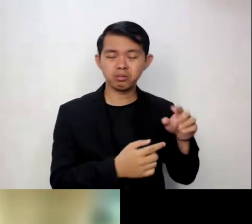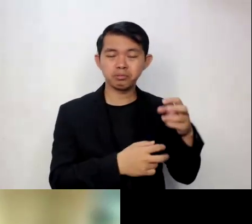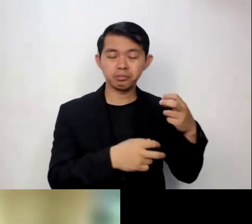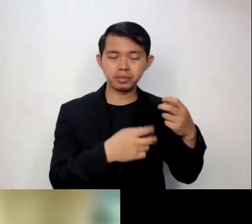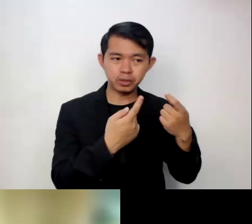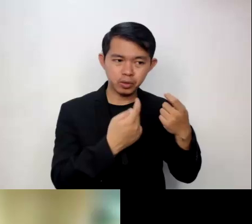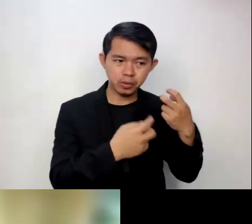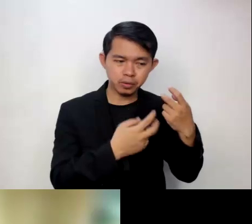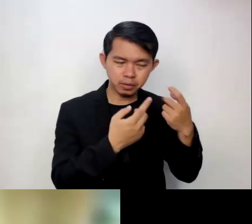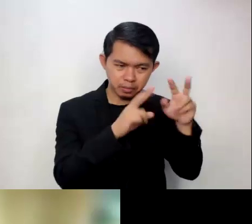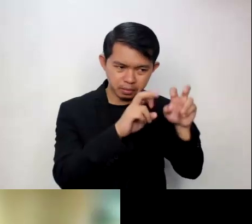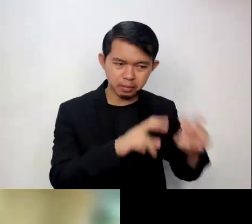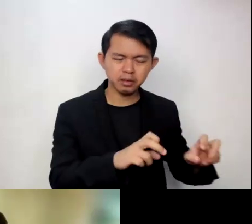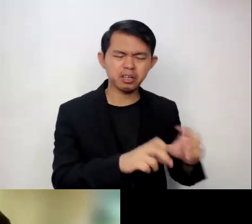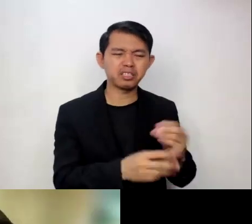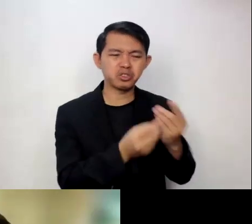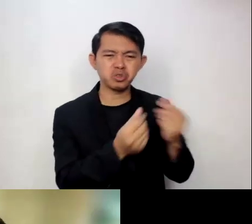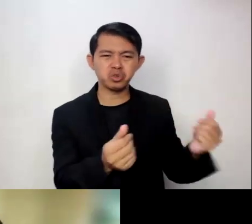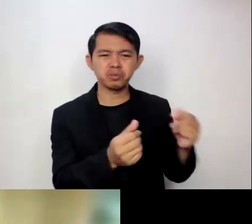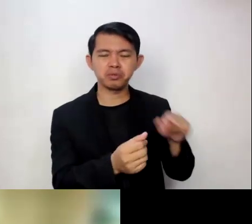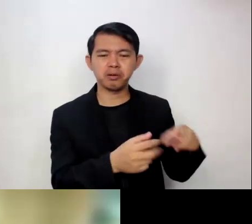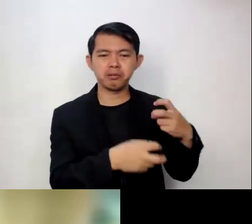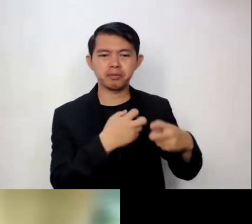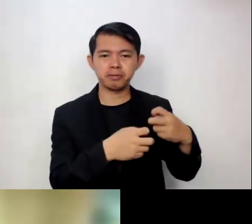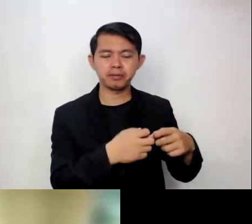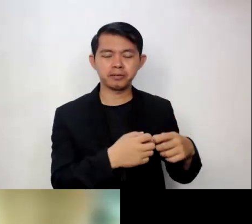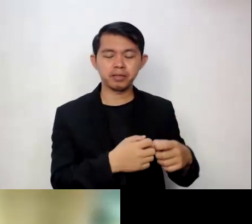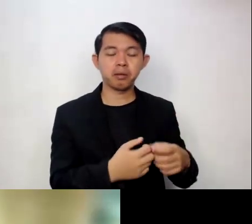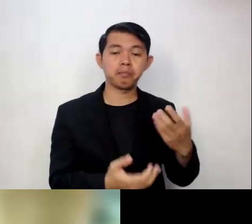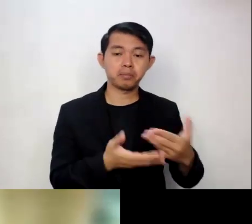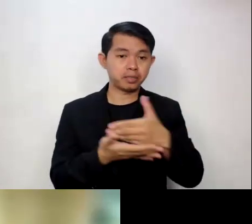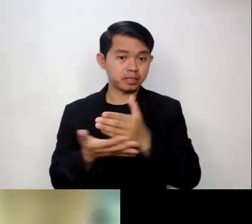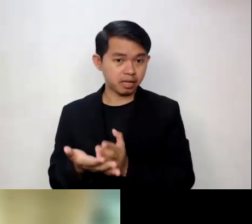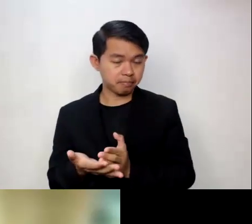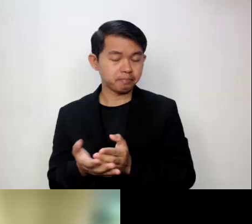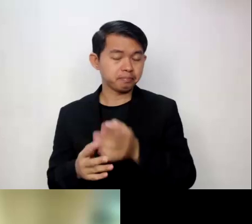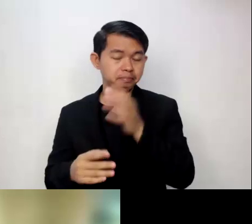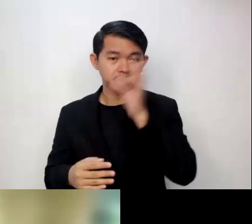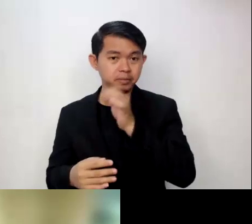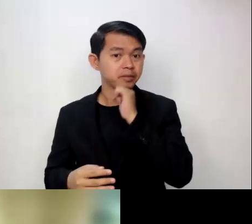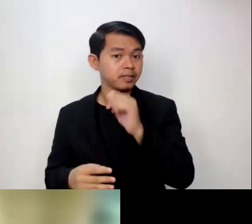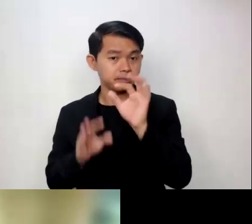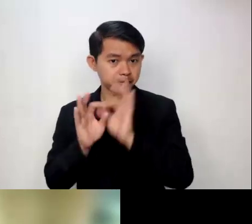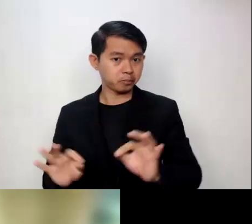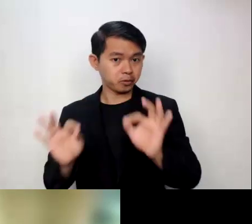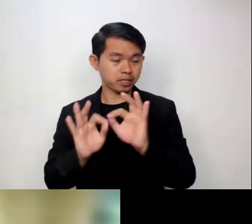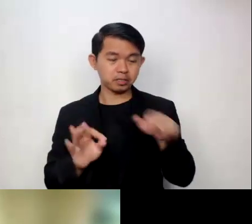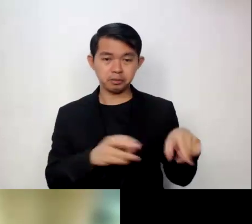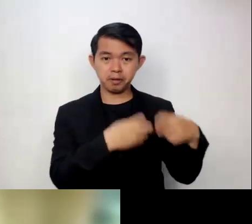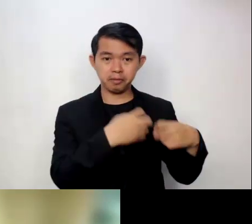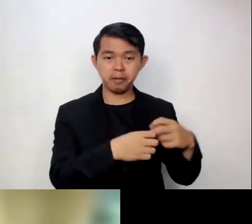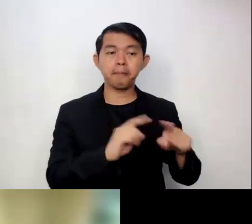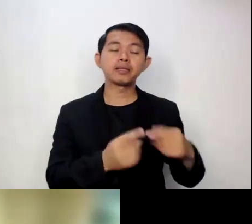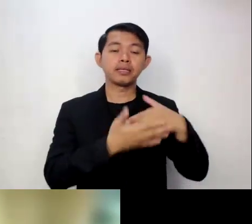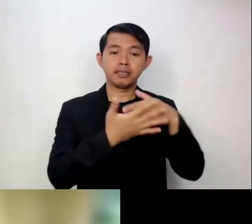try i-address itong mga problems na ito? Kasi it might not be important for a lot of Filipinos, but for some Filipinos, di ba?